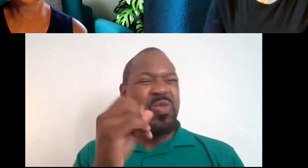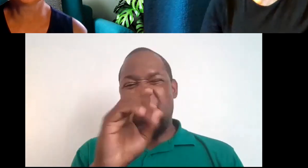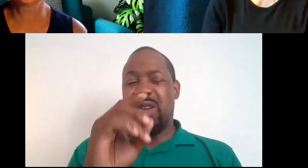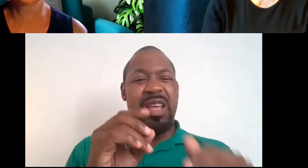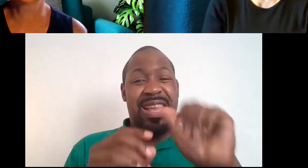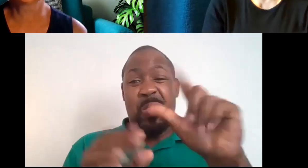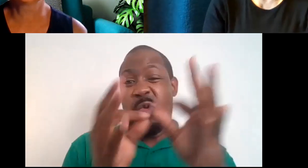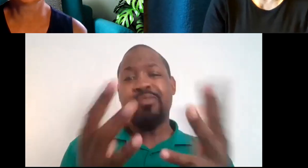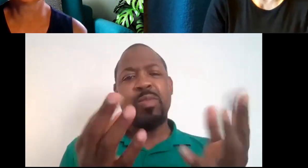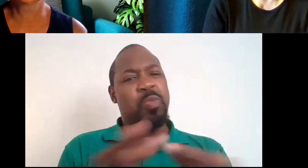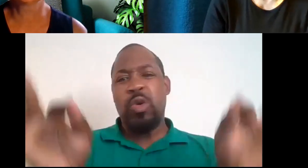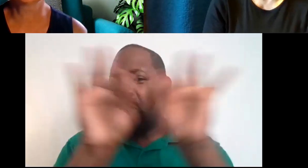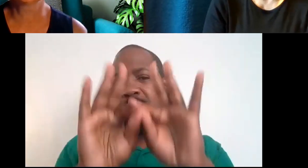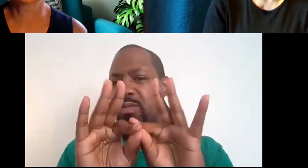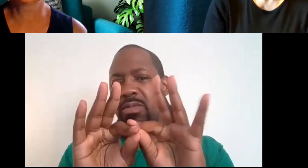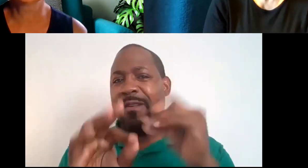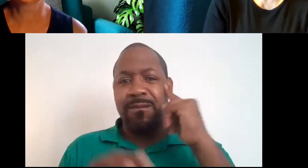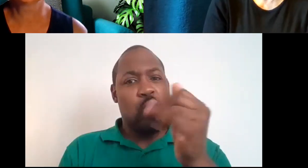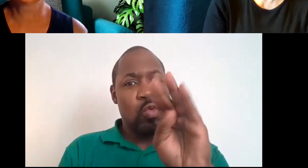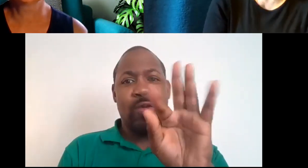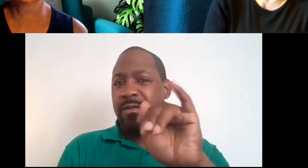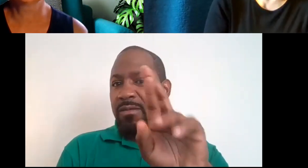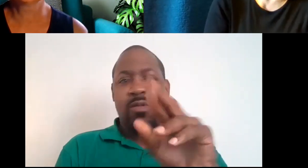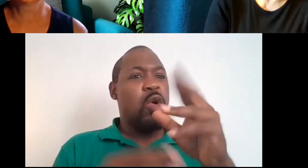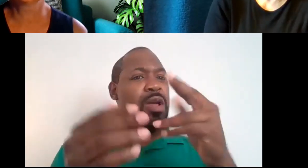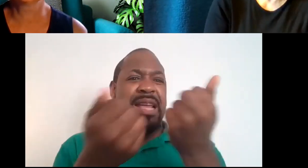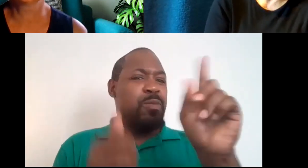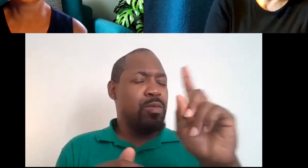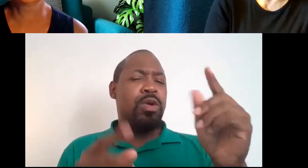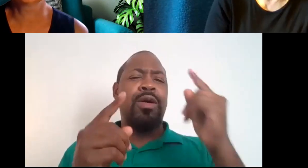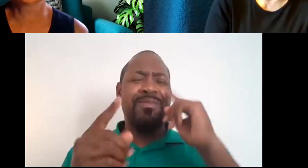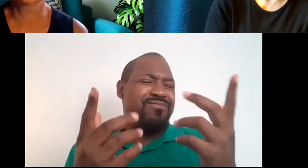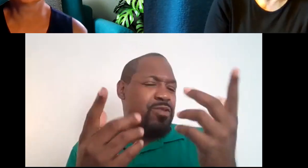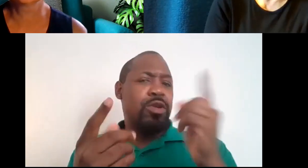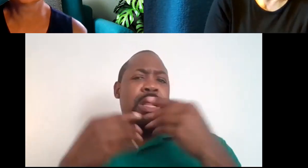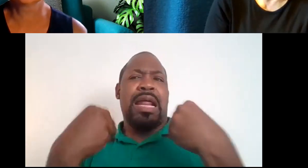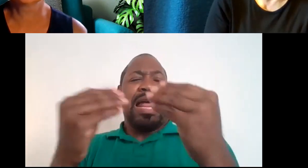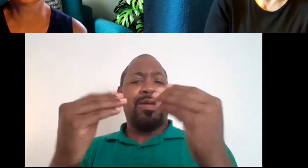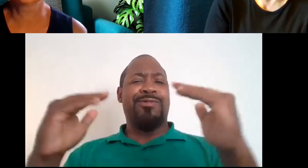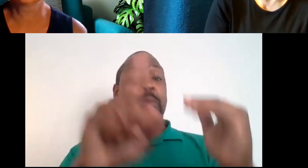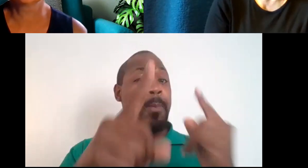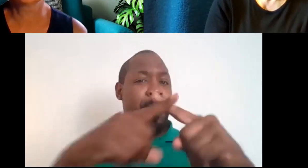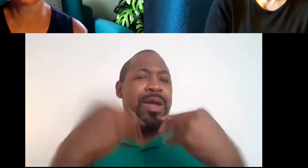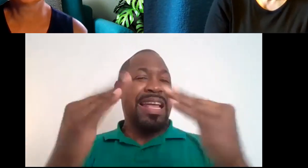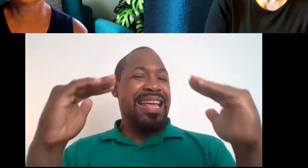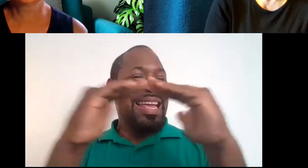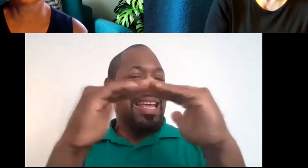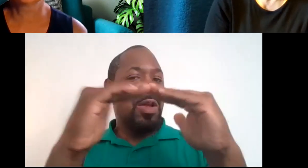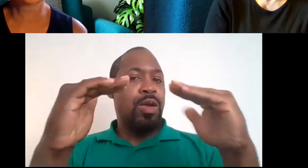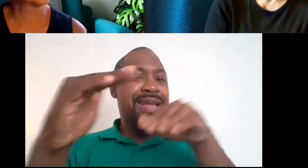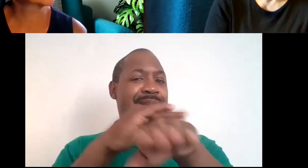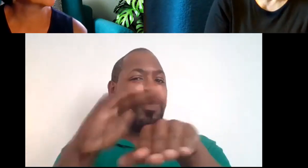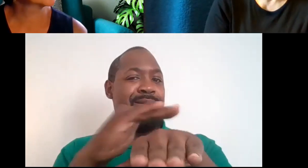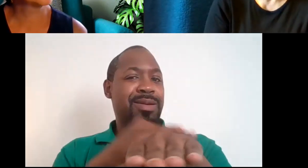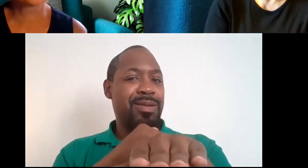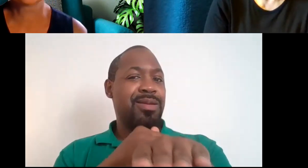ASL interpreter so that I clearly understand everything. And so ASL interpreters are definitely worth it for job fairs, or,